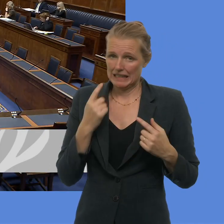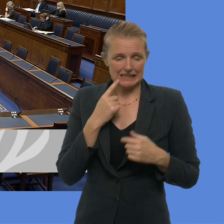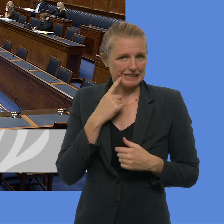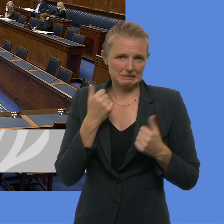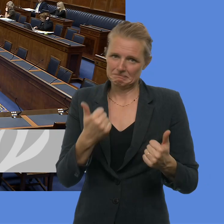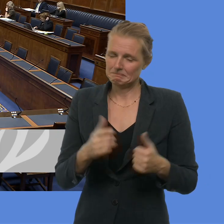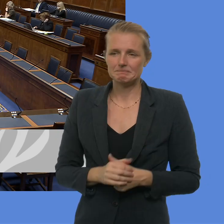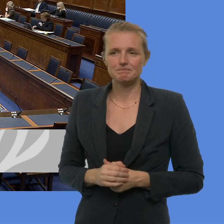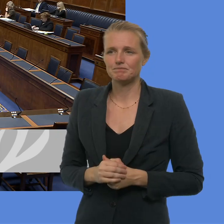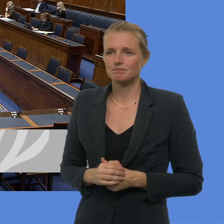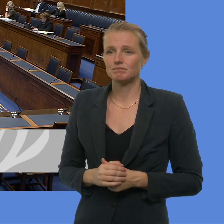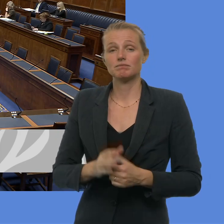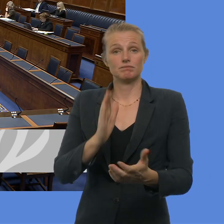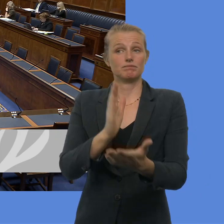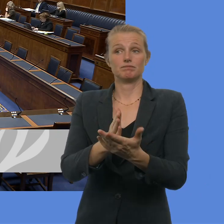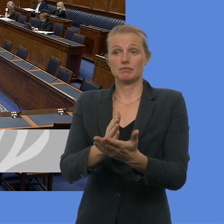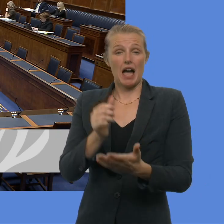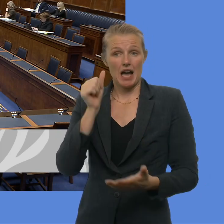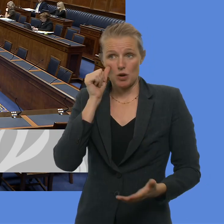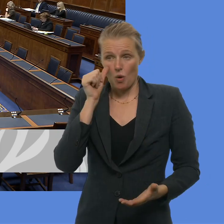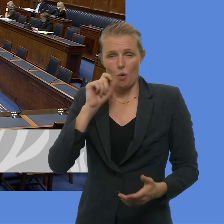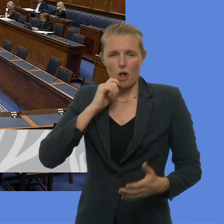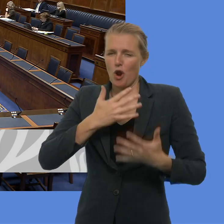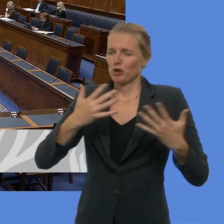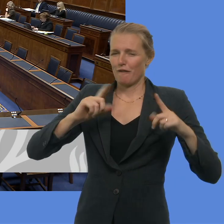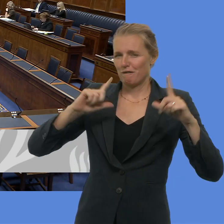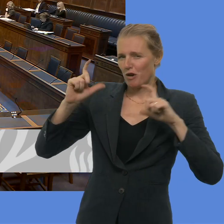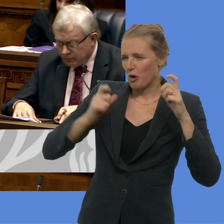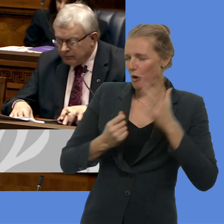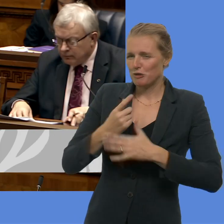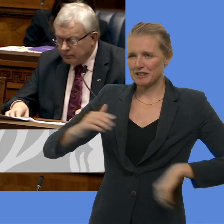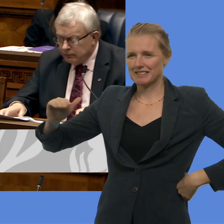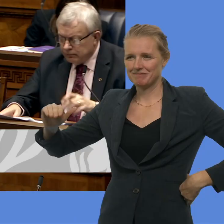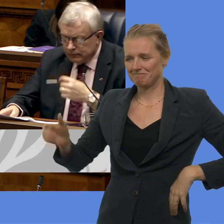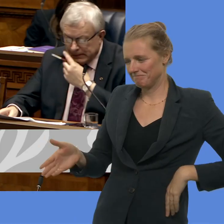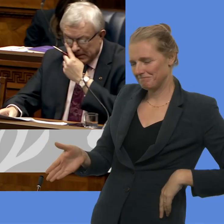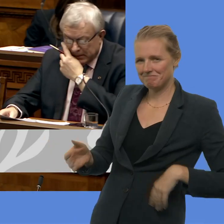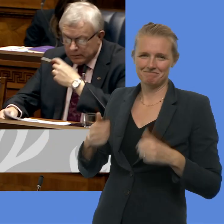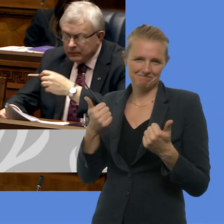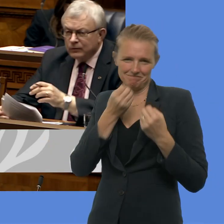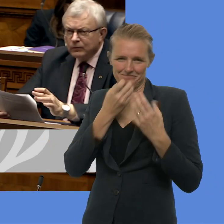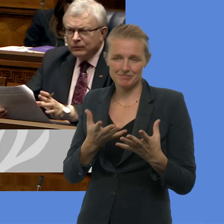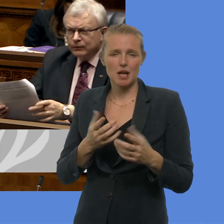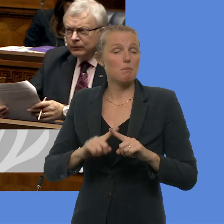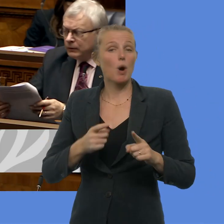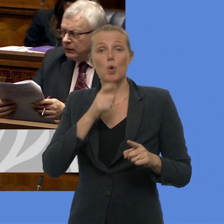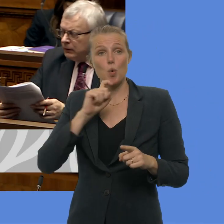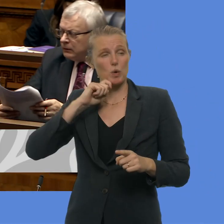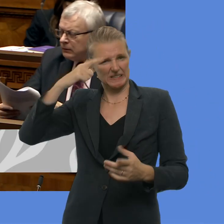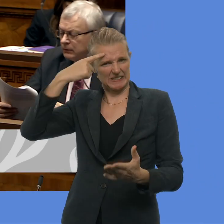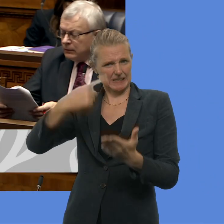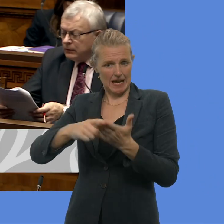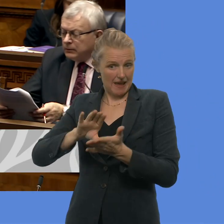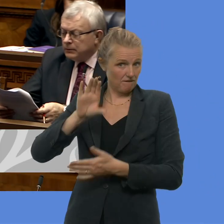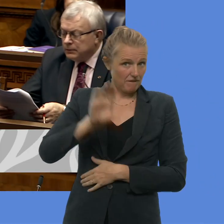Speaker. First Minister, I don't doubt, no one doubts there have been lots of photo ops and warm words, but it's the case that people who are going to make investment decisions in this place want to